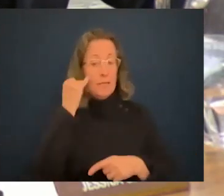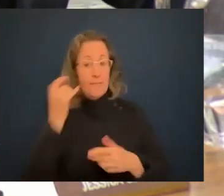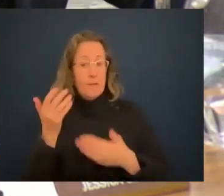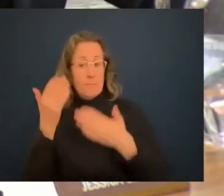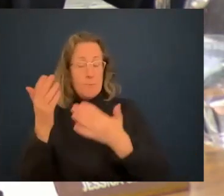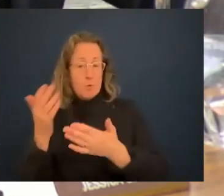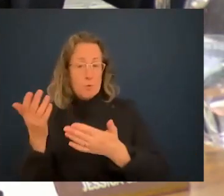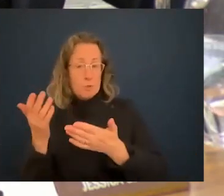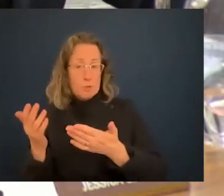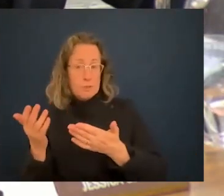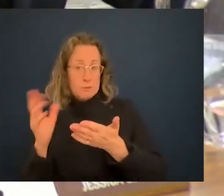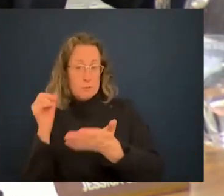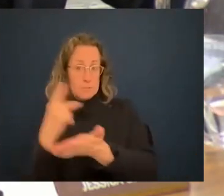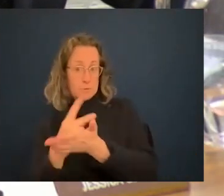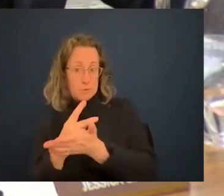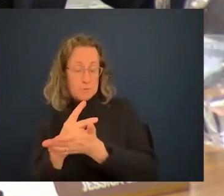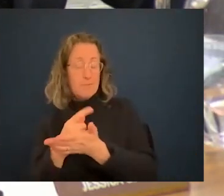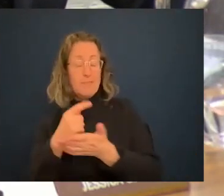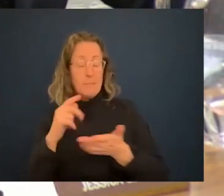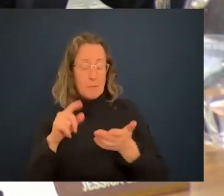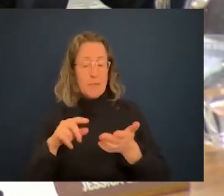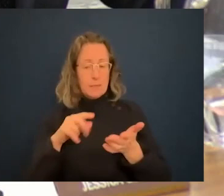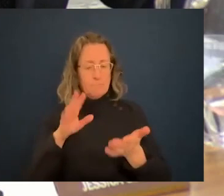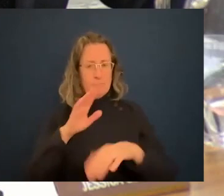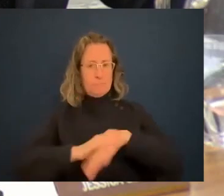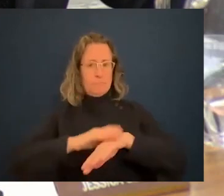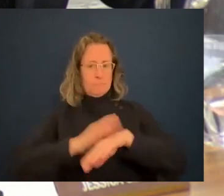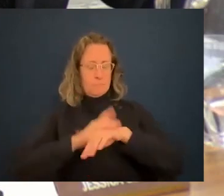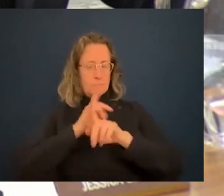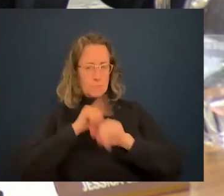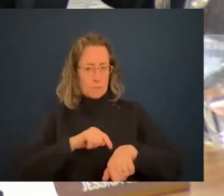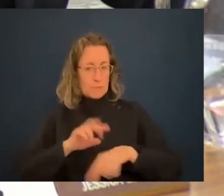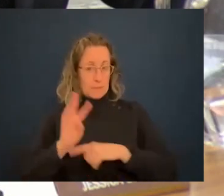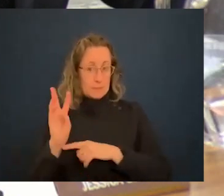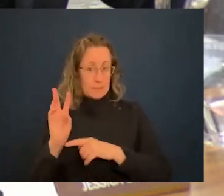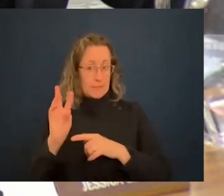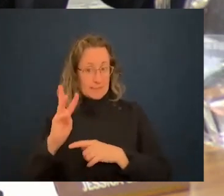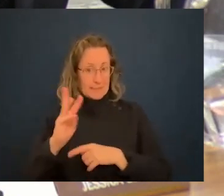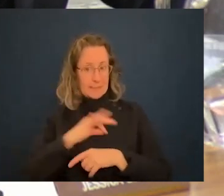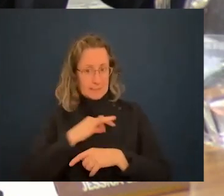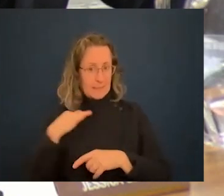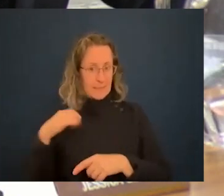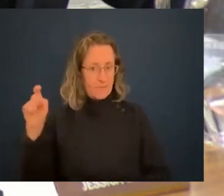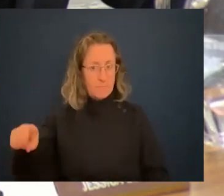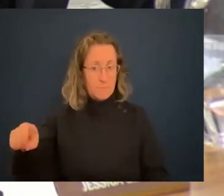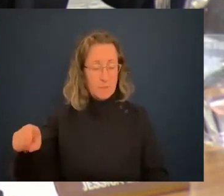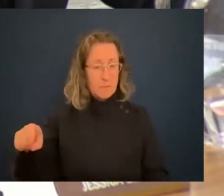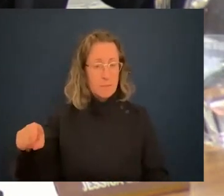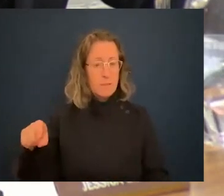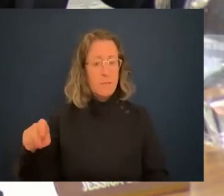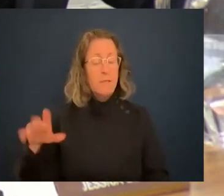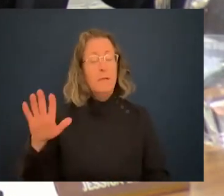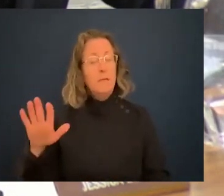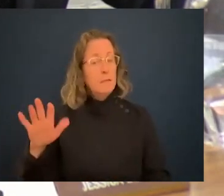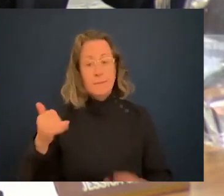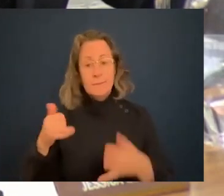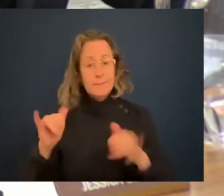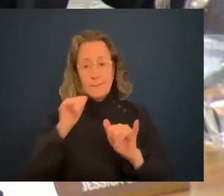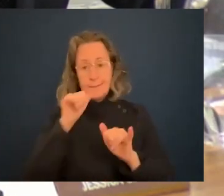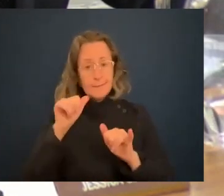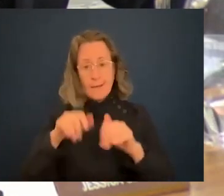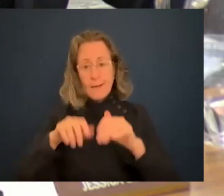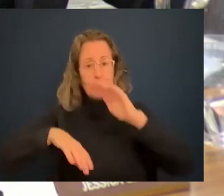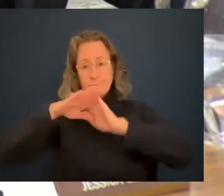minimum effective response force of six um we know that that's still pretty far short of that NFPA